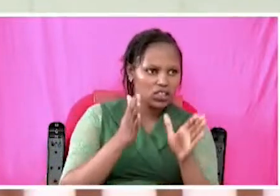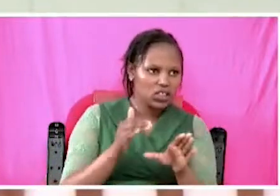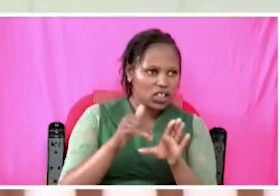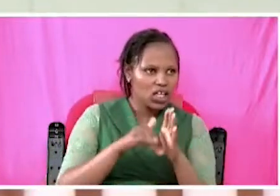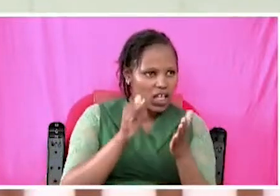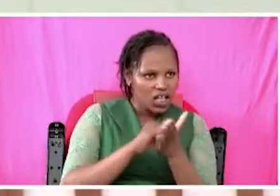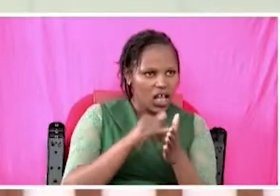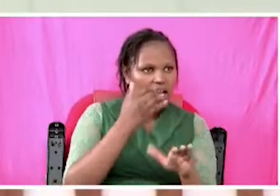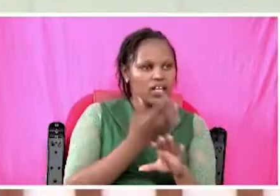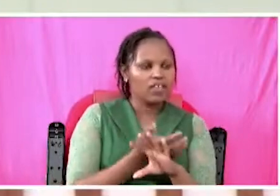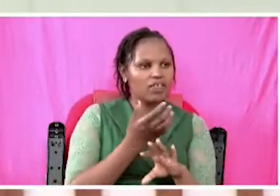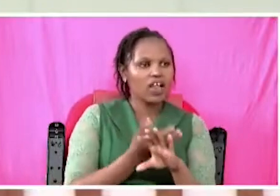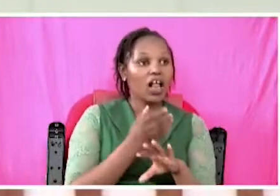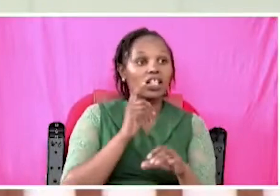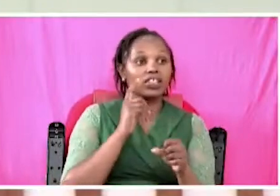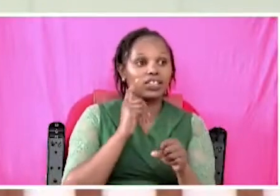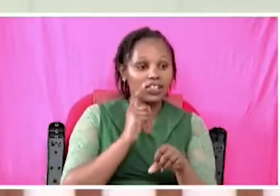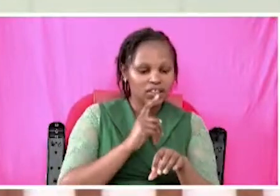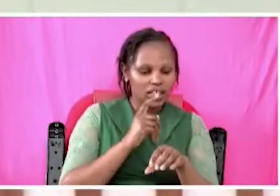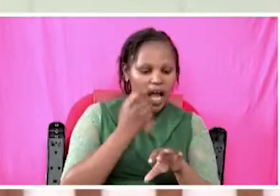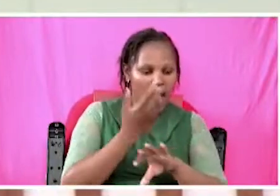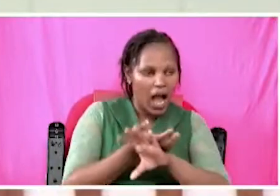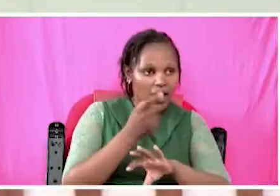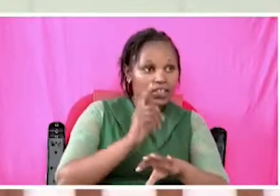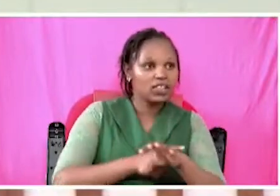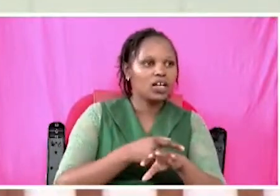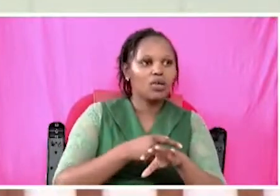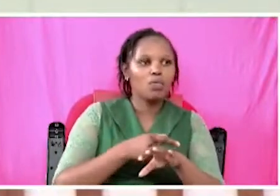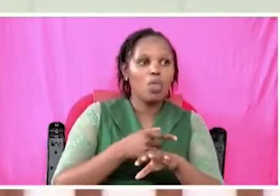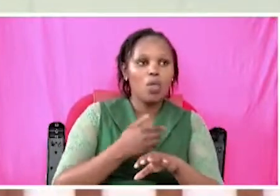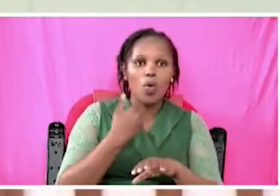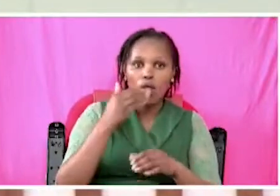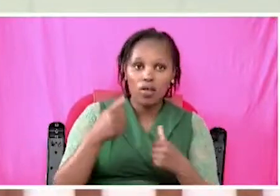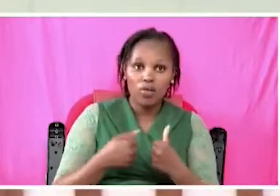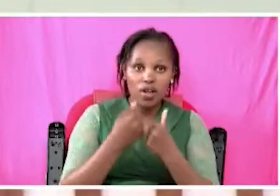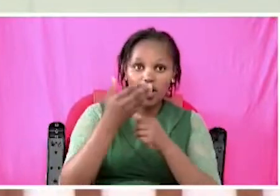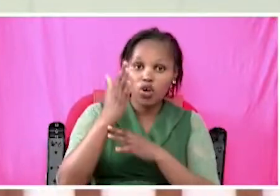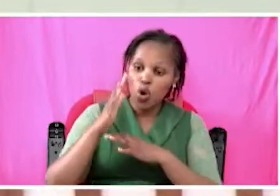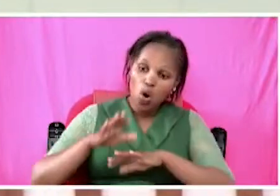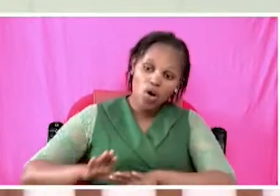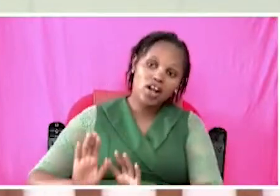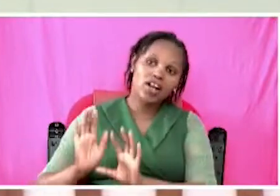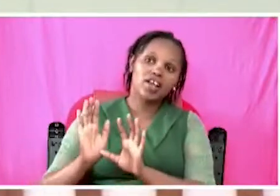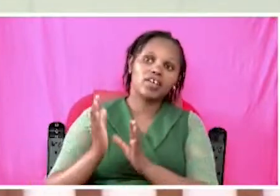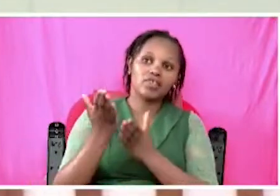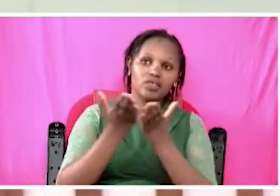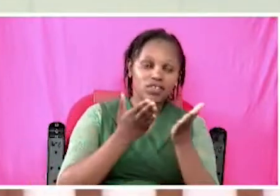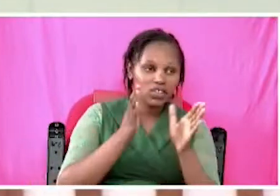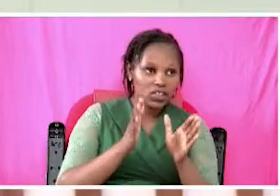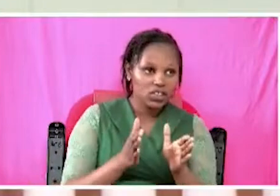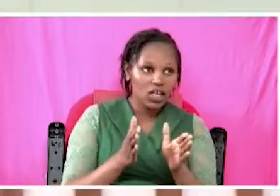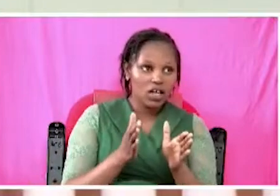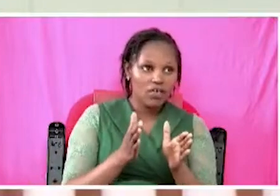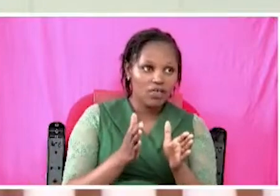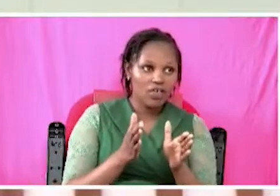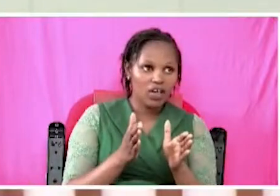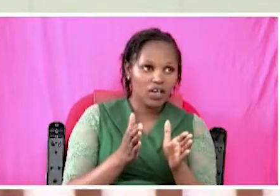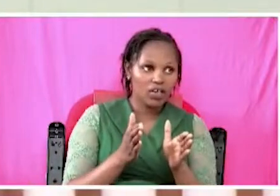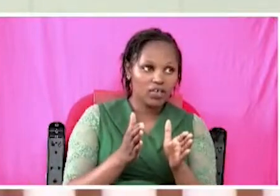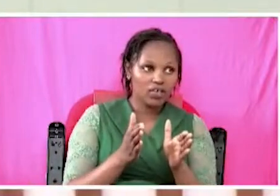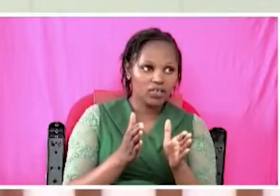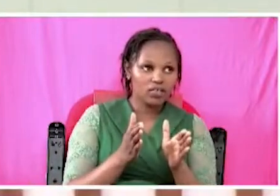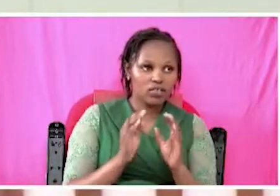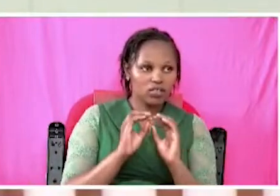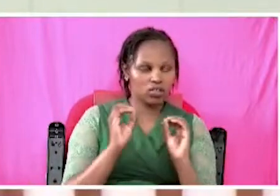difficult time, with that happening, God does not leave his dear